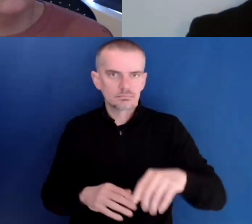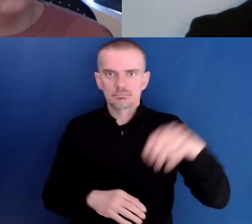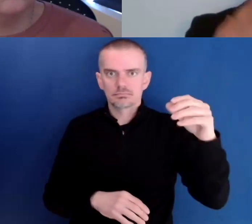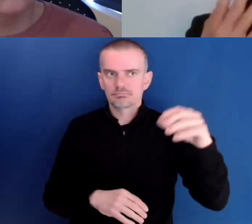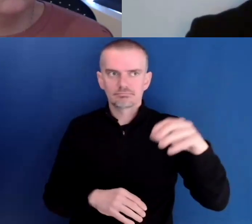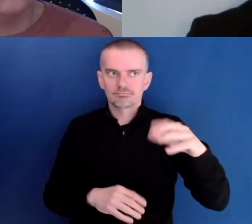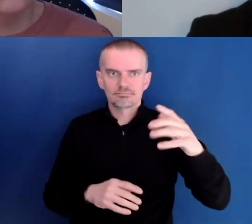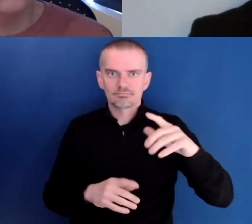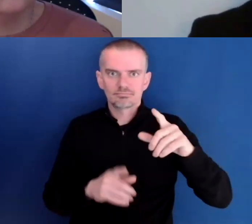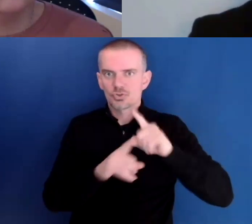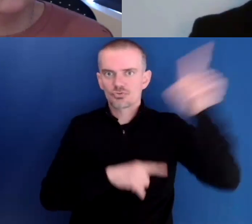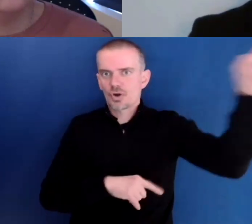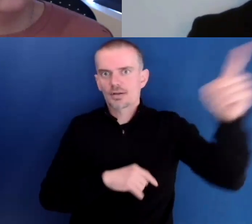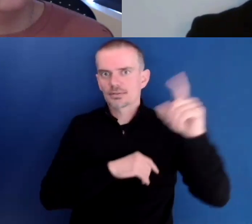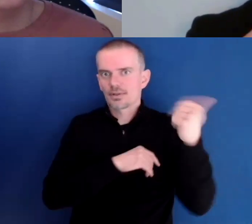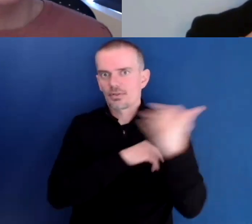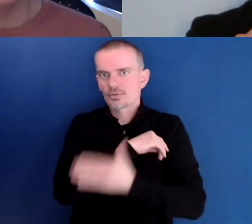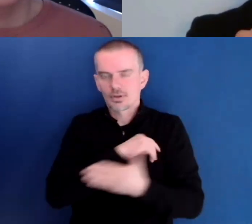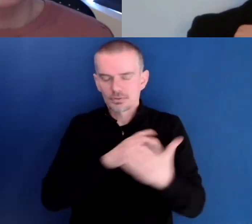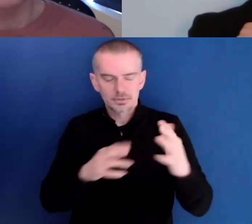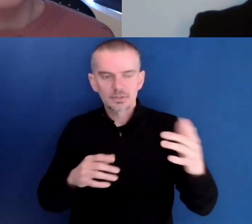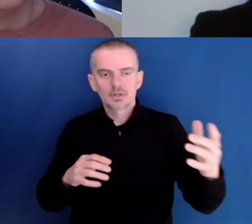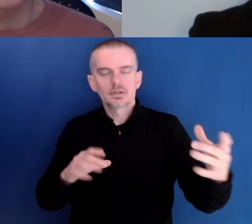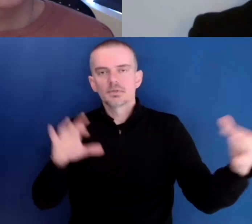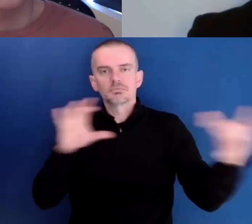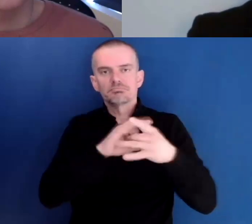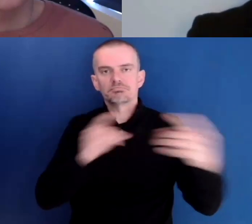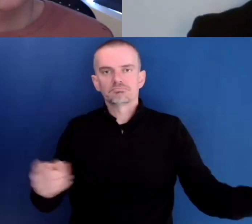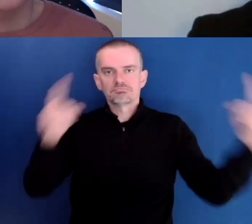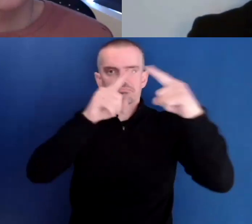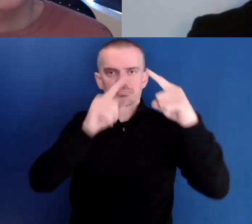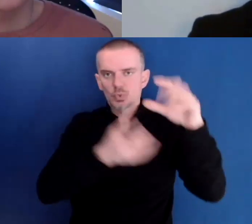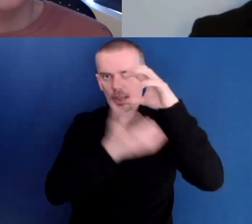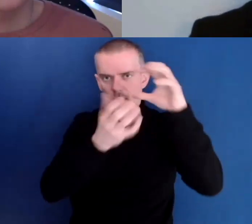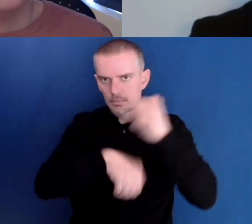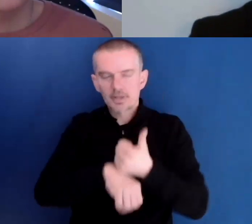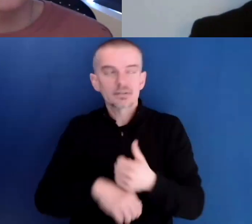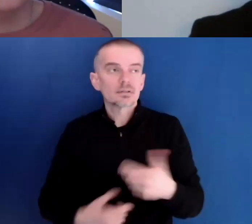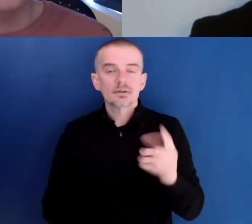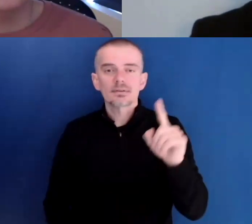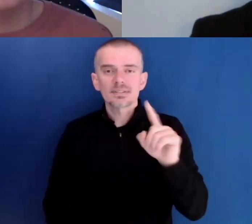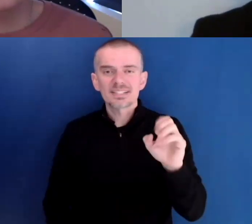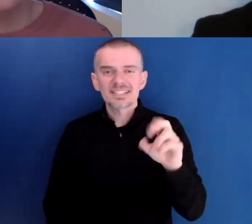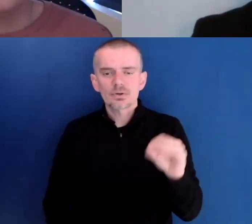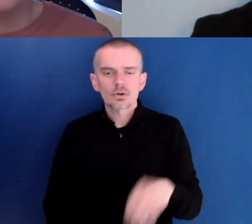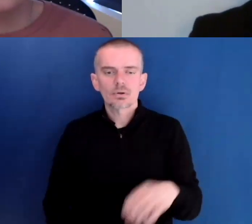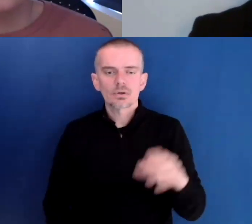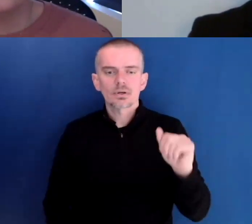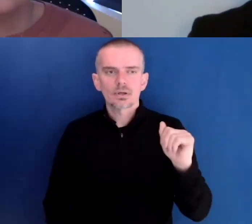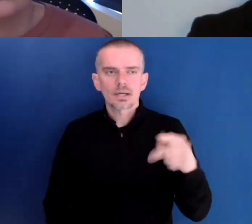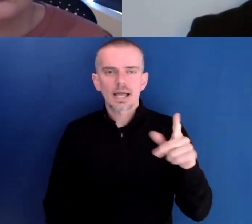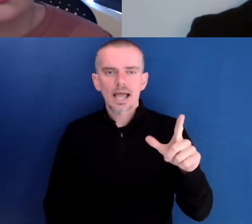do your bookkeeping because you have a cloud-based system. I mean, there's also like Zero, there's Applos, which is another